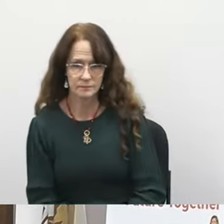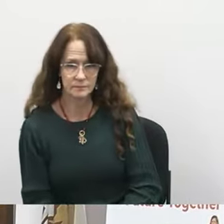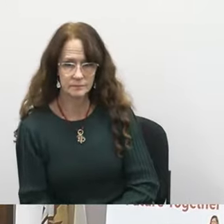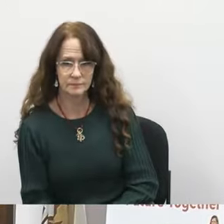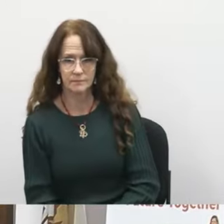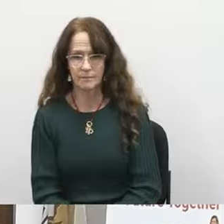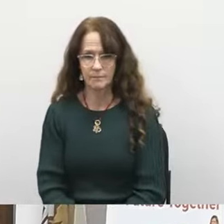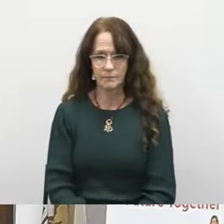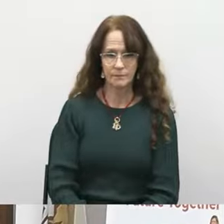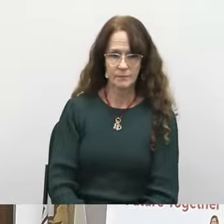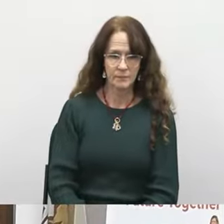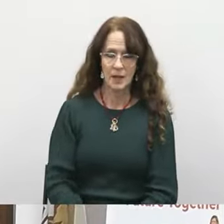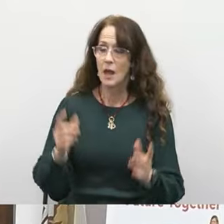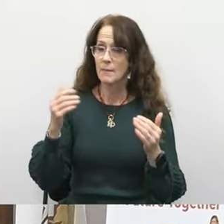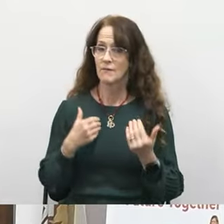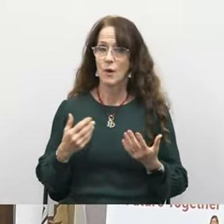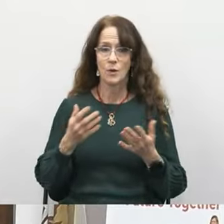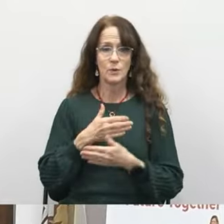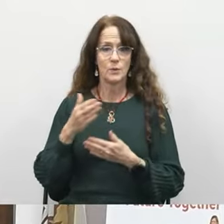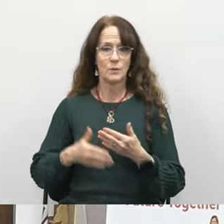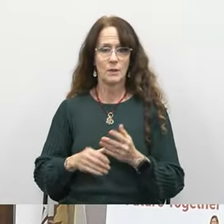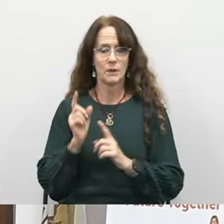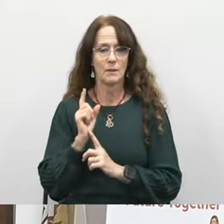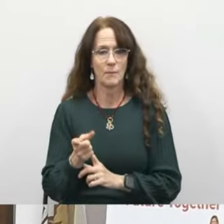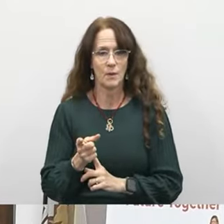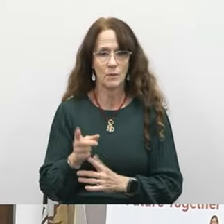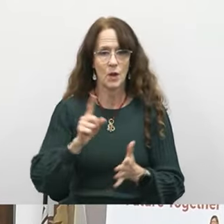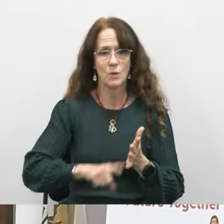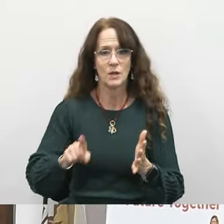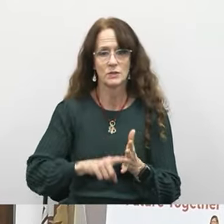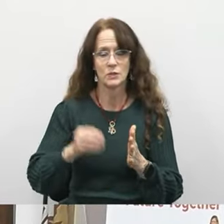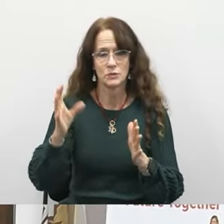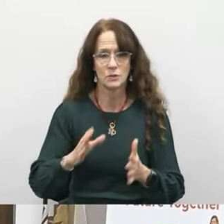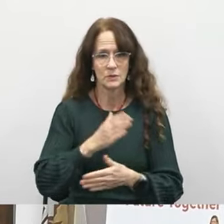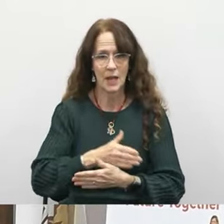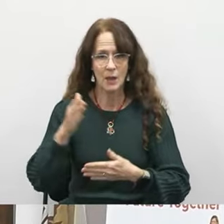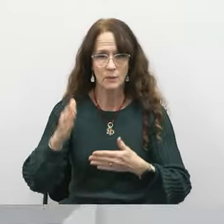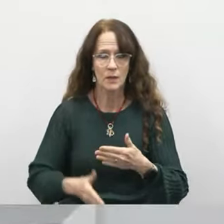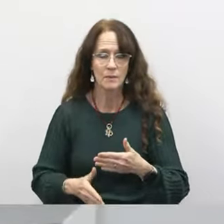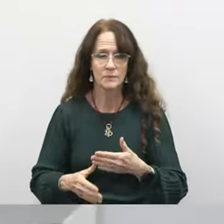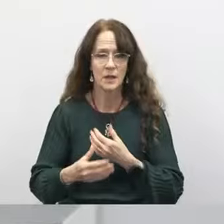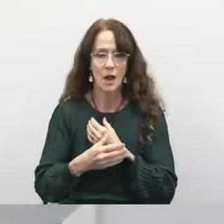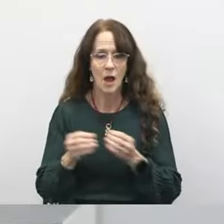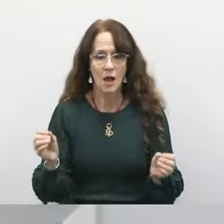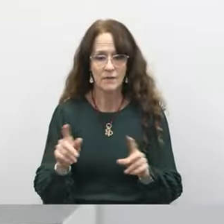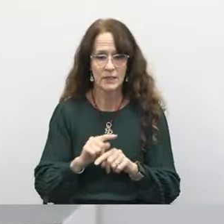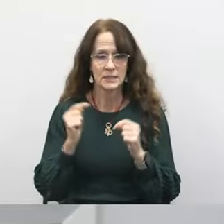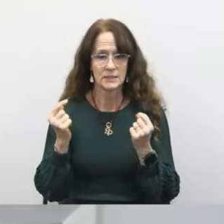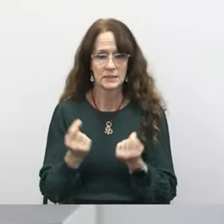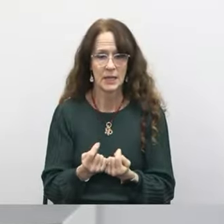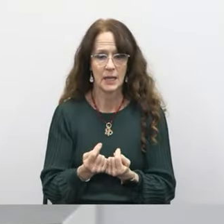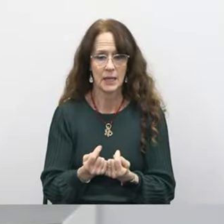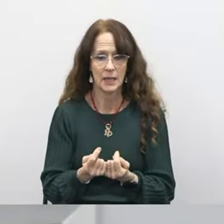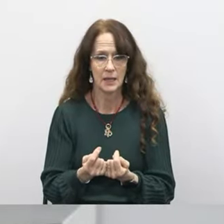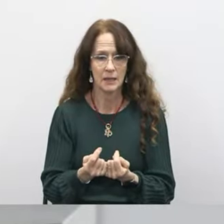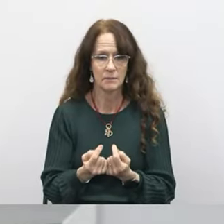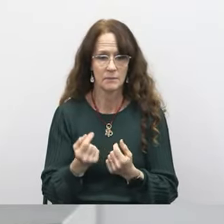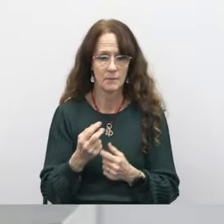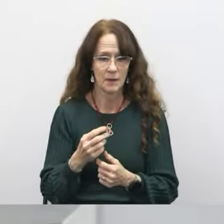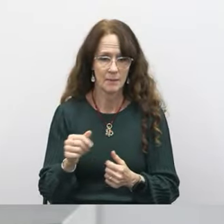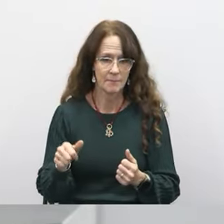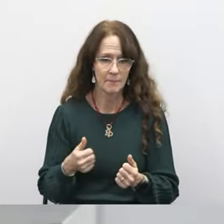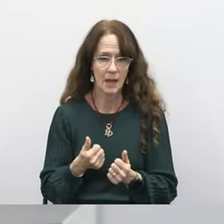Also, before you close, I just want to take a moment to our research and student outcomes office team behind the scenes. And